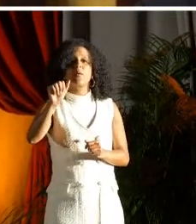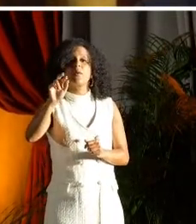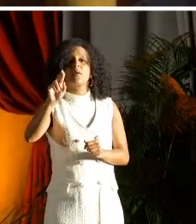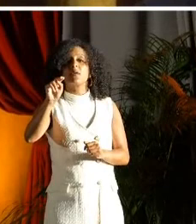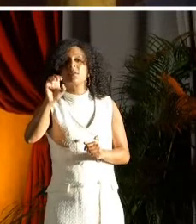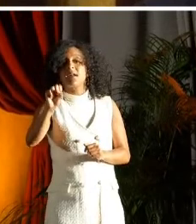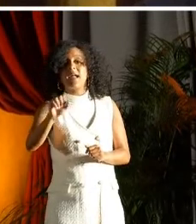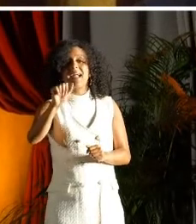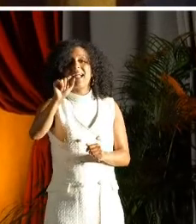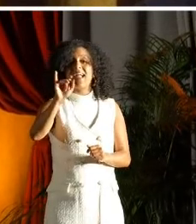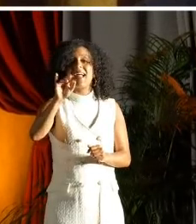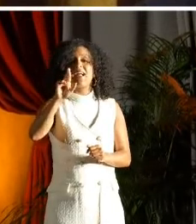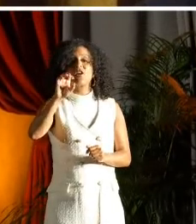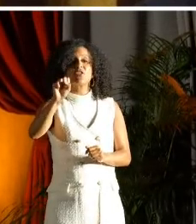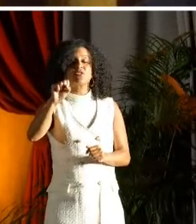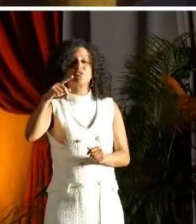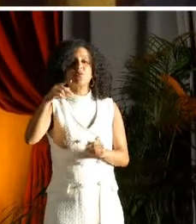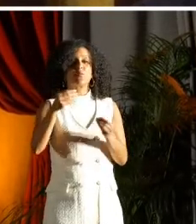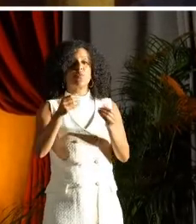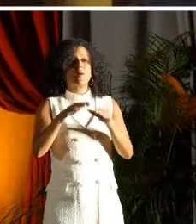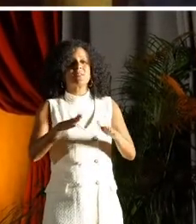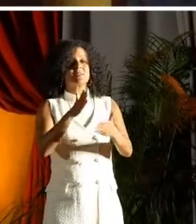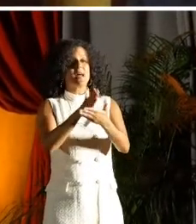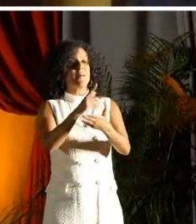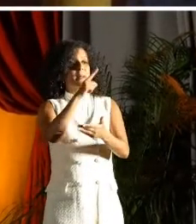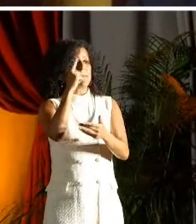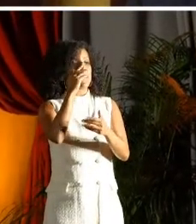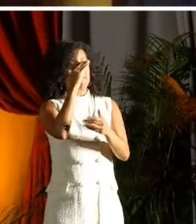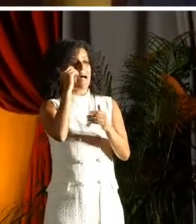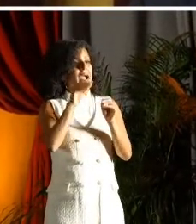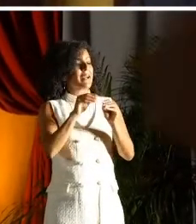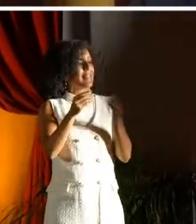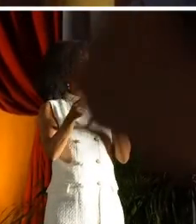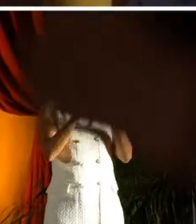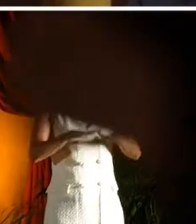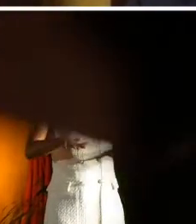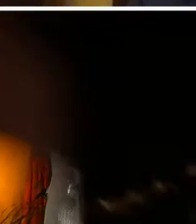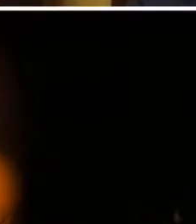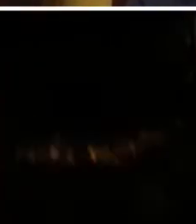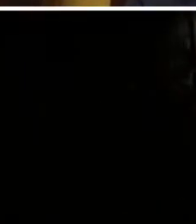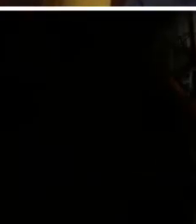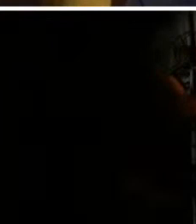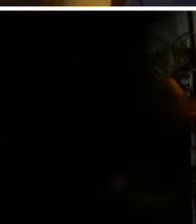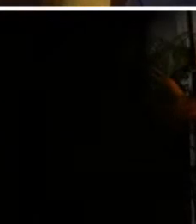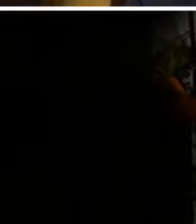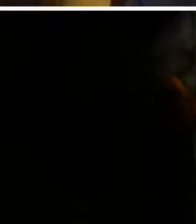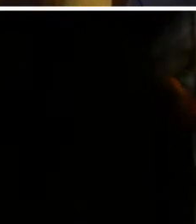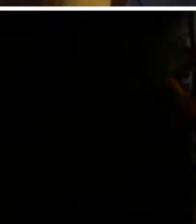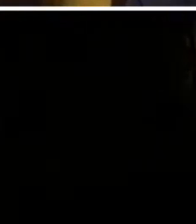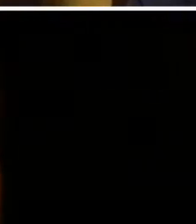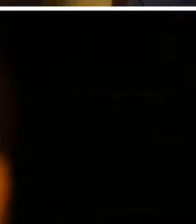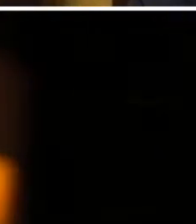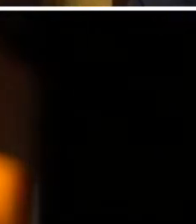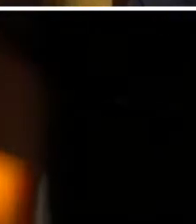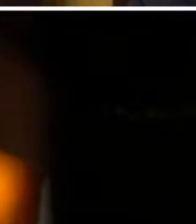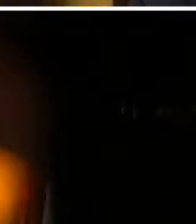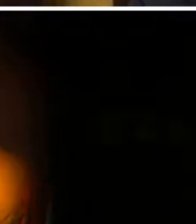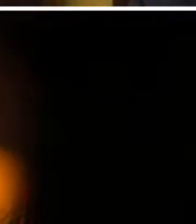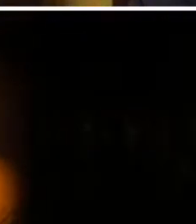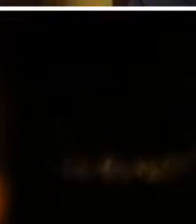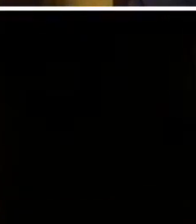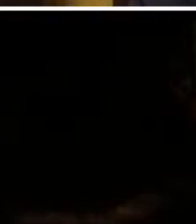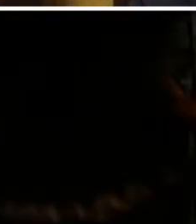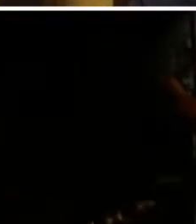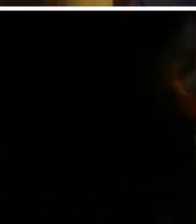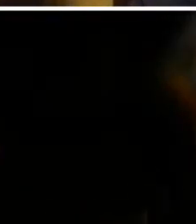Ayers property, who's focused on stopping black land loss through our Ayers property campaign.